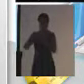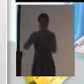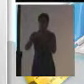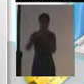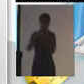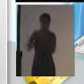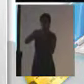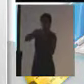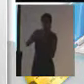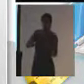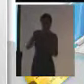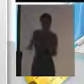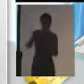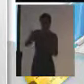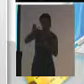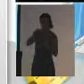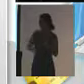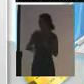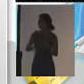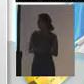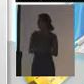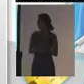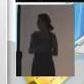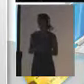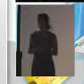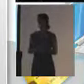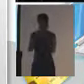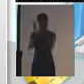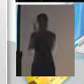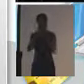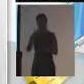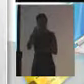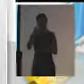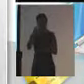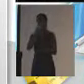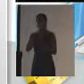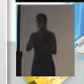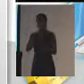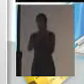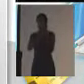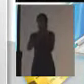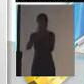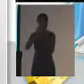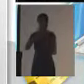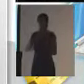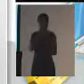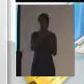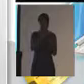we forced as little as possible the joints in order to have a natural step. We also